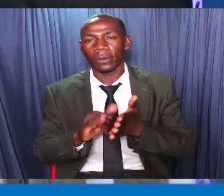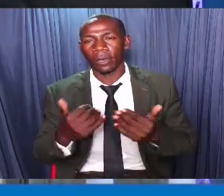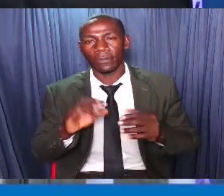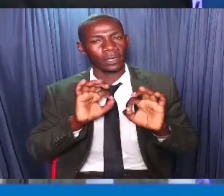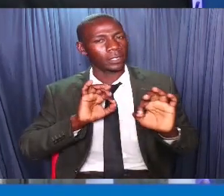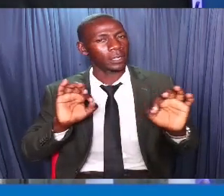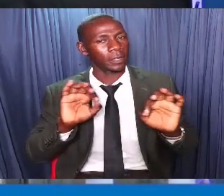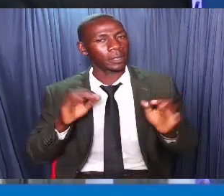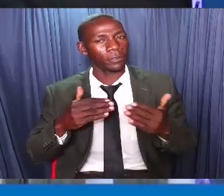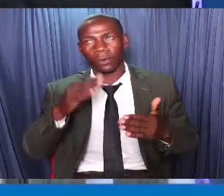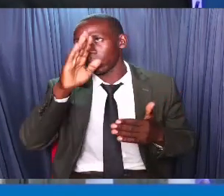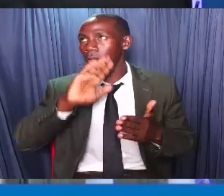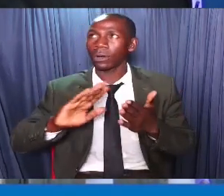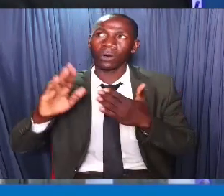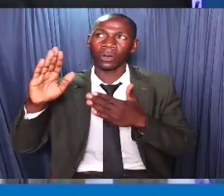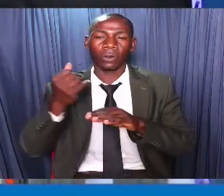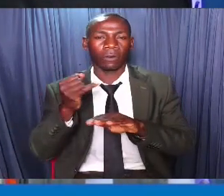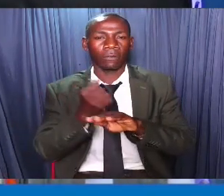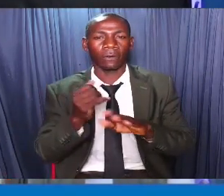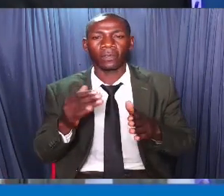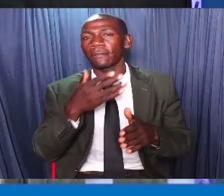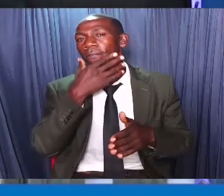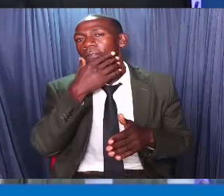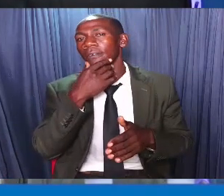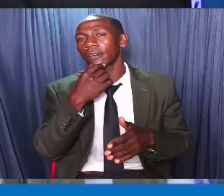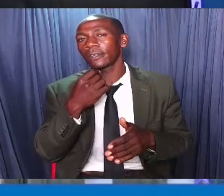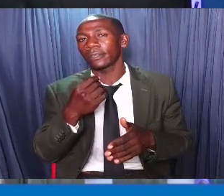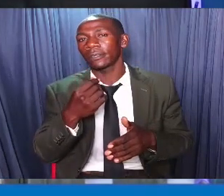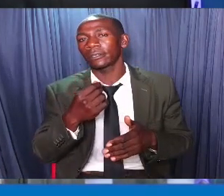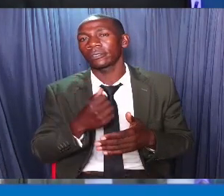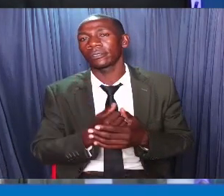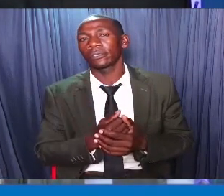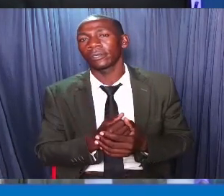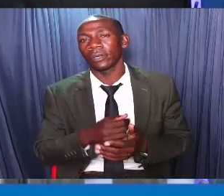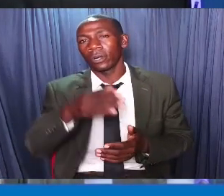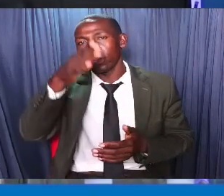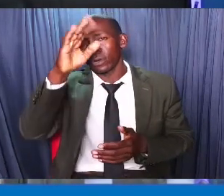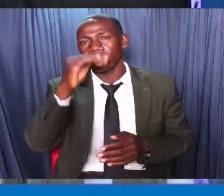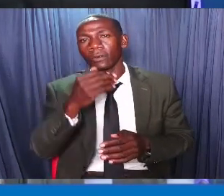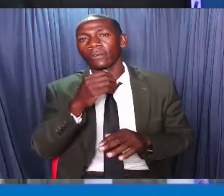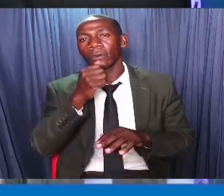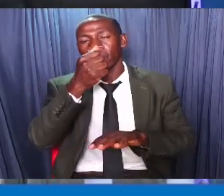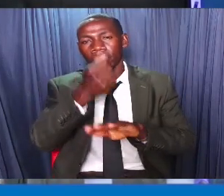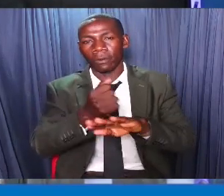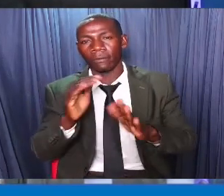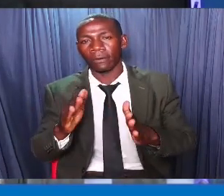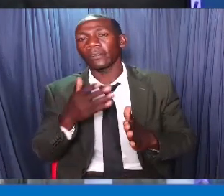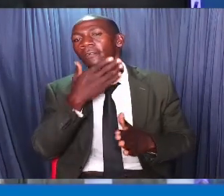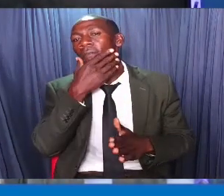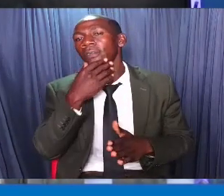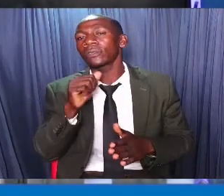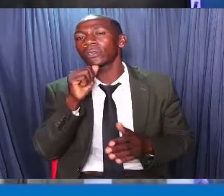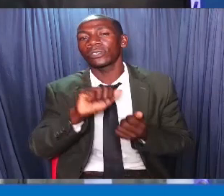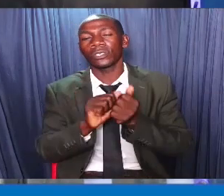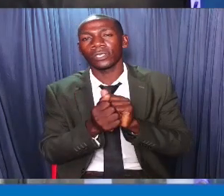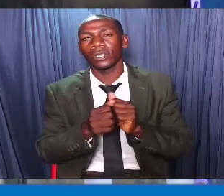kitu mbele za Mungu wa missionary. You have a nothing before God of missionary. Mungu wa missionary hajabadilika wapendwa. Our God has not changed